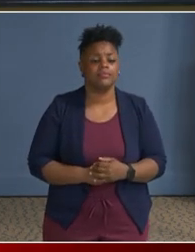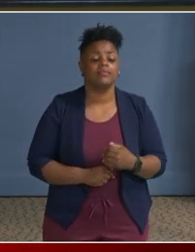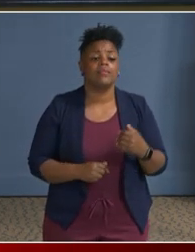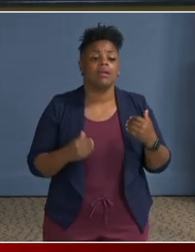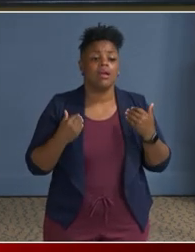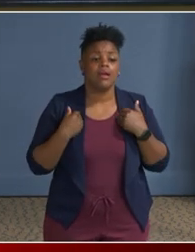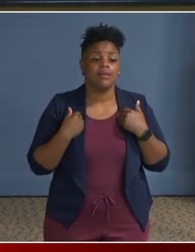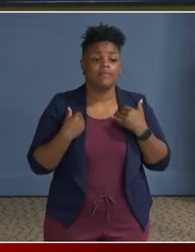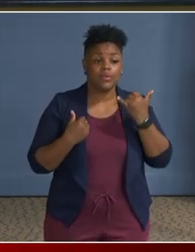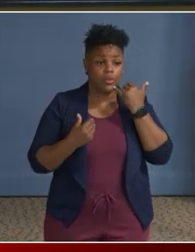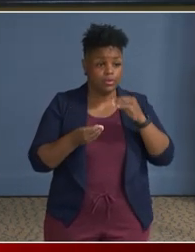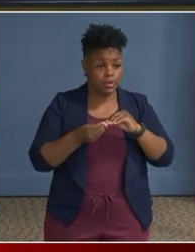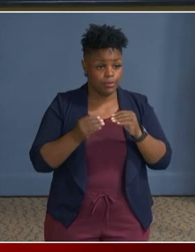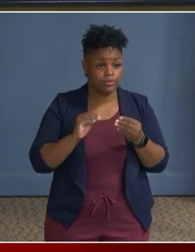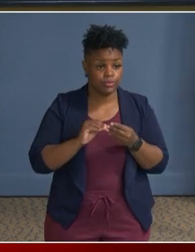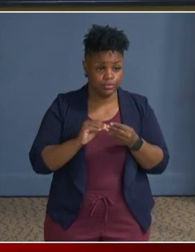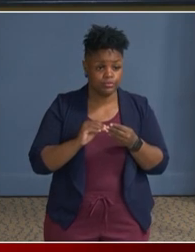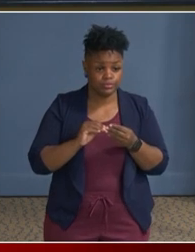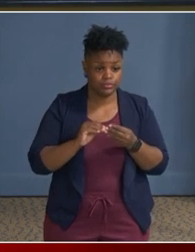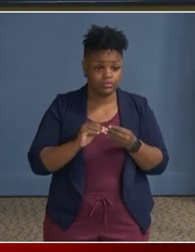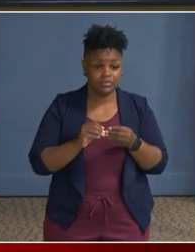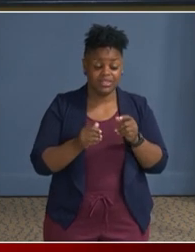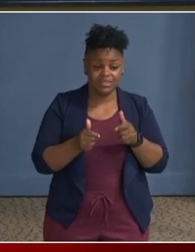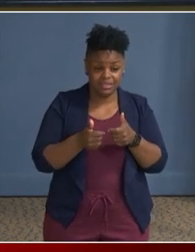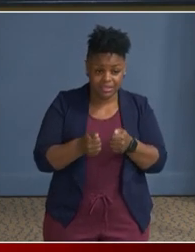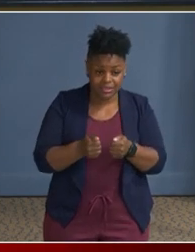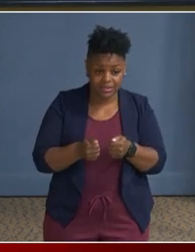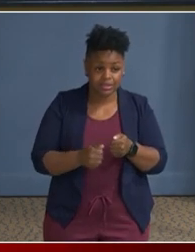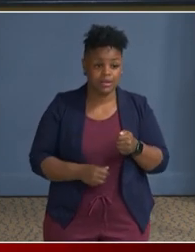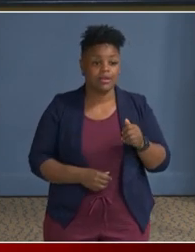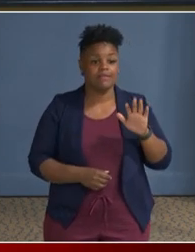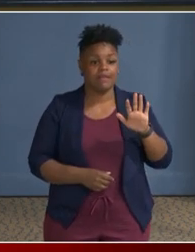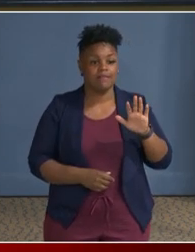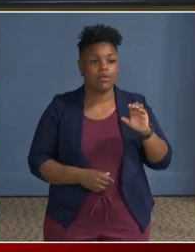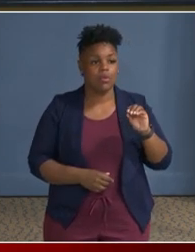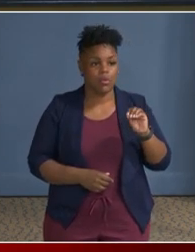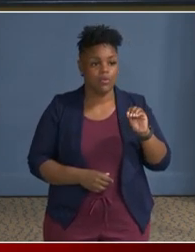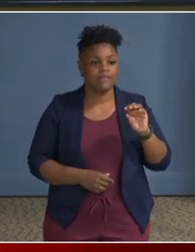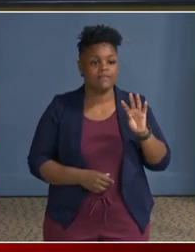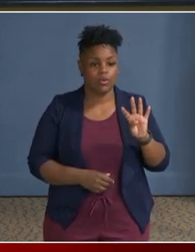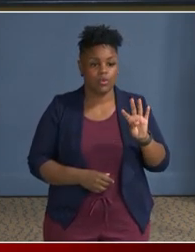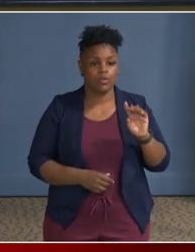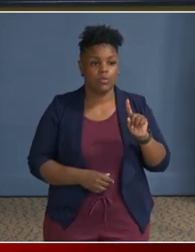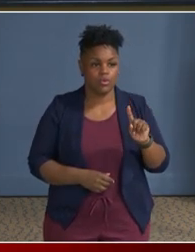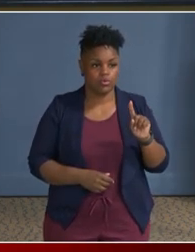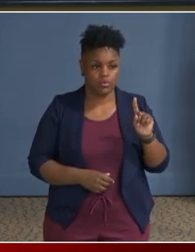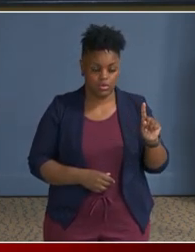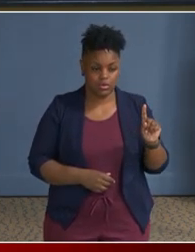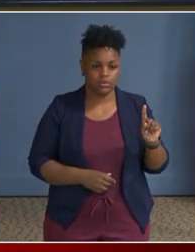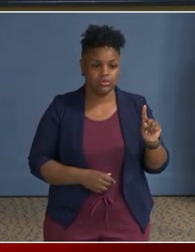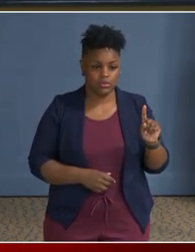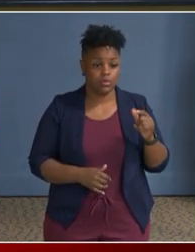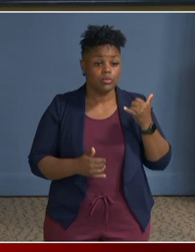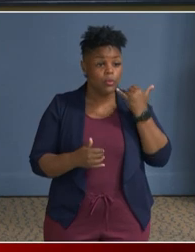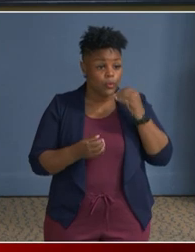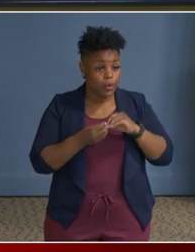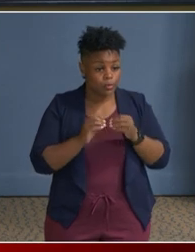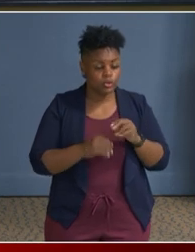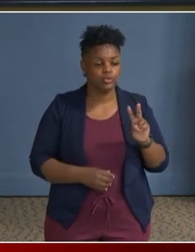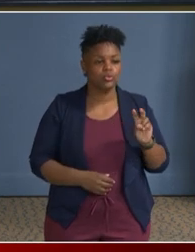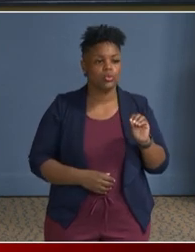be reached by texting 50411, 50411, or calling